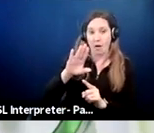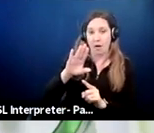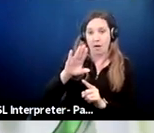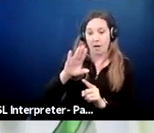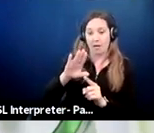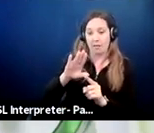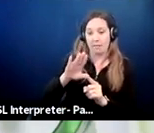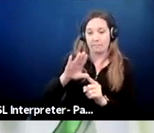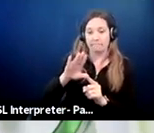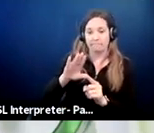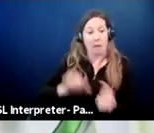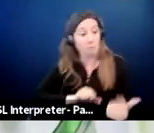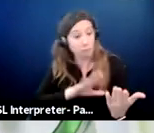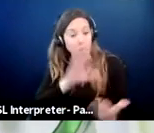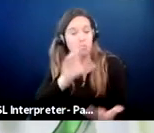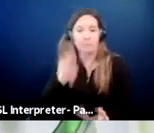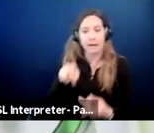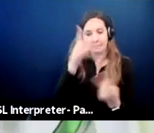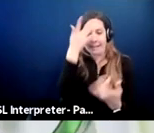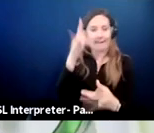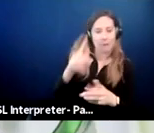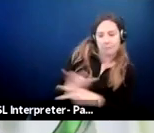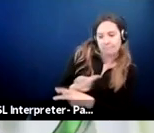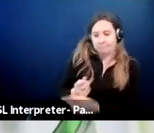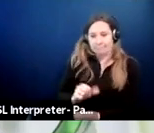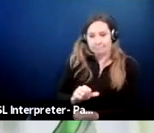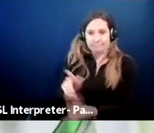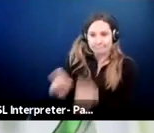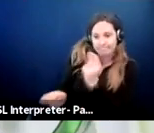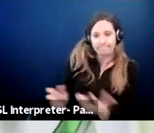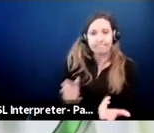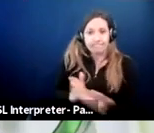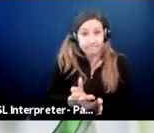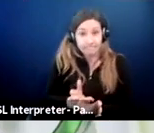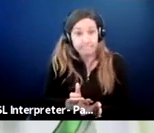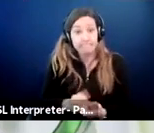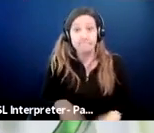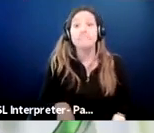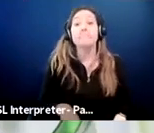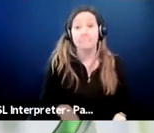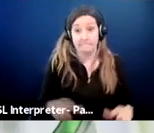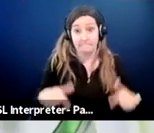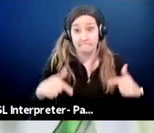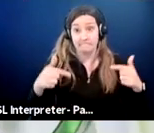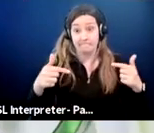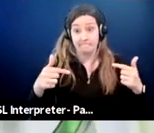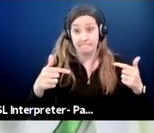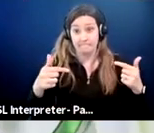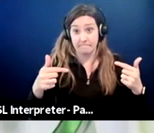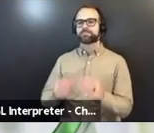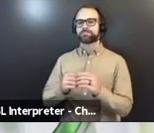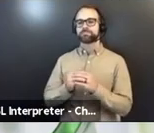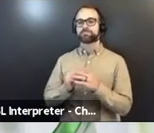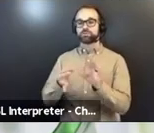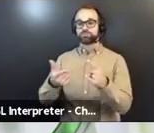it. Awesome, thanks. Any other questions? Yeah, we do have a couple more if we could get through them just to kind of top ourselves up